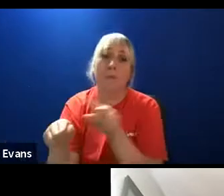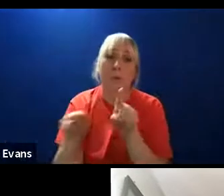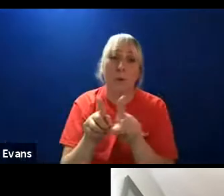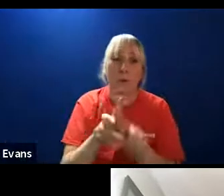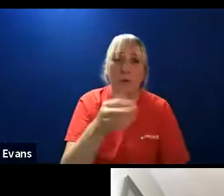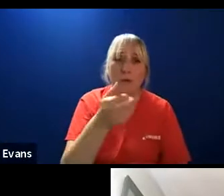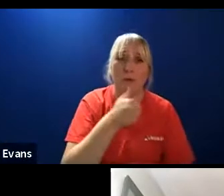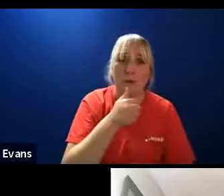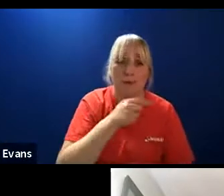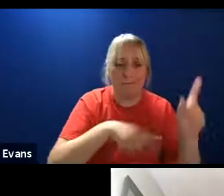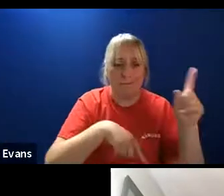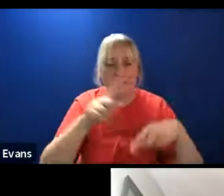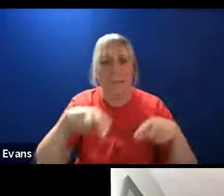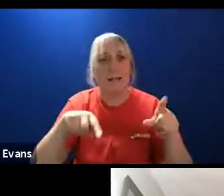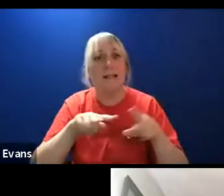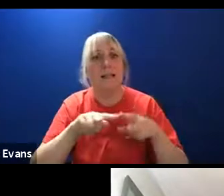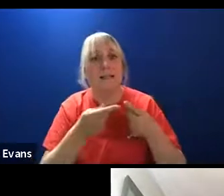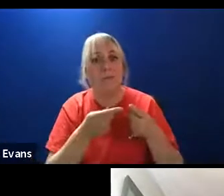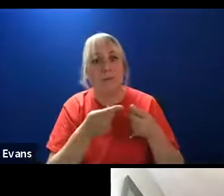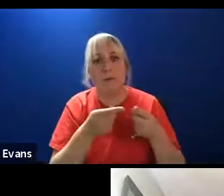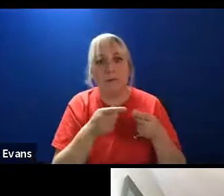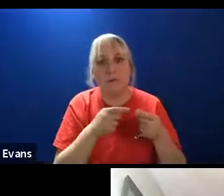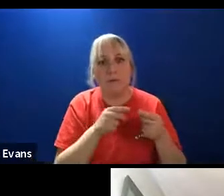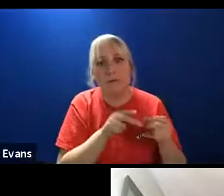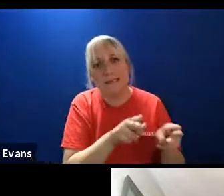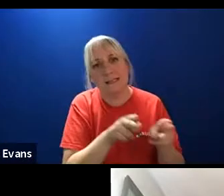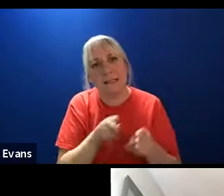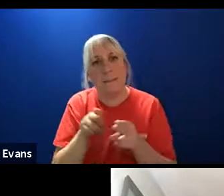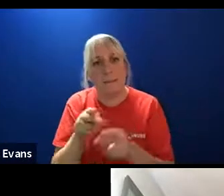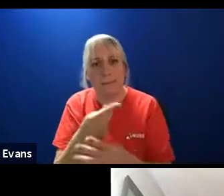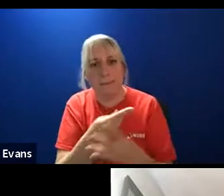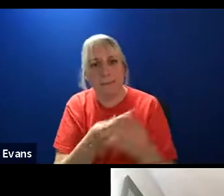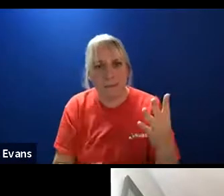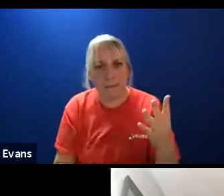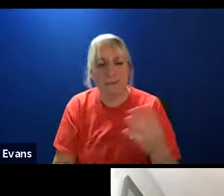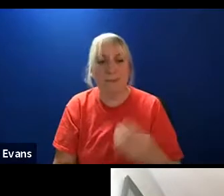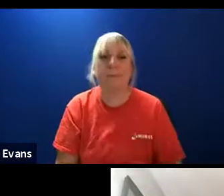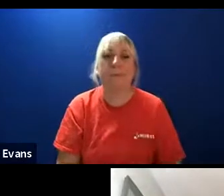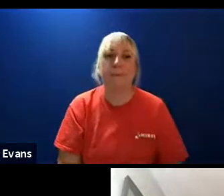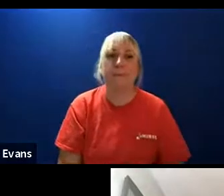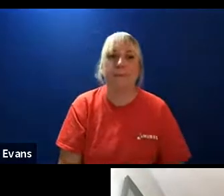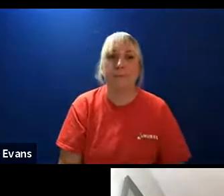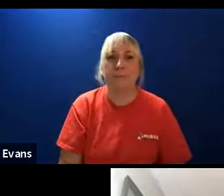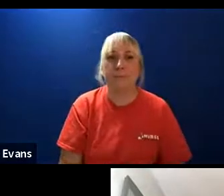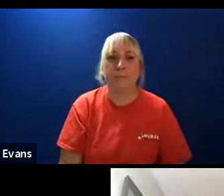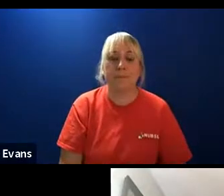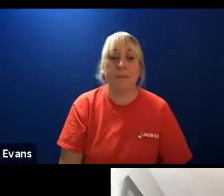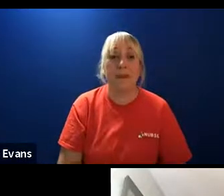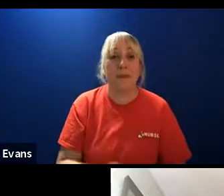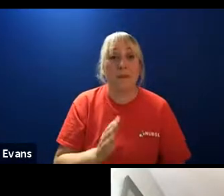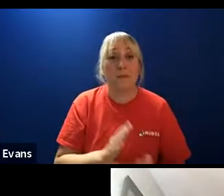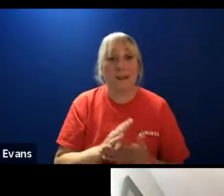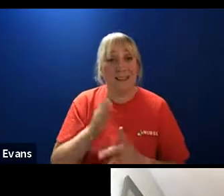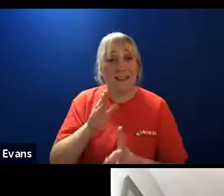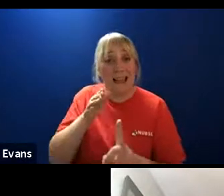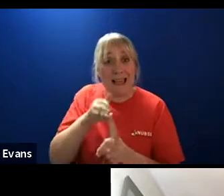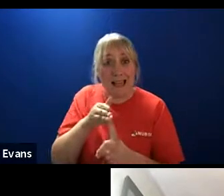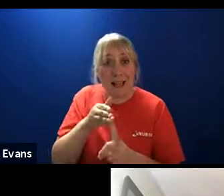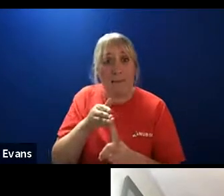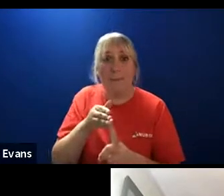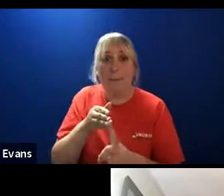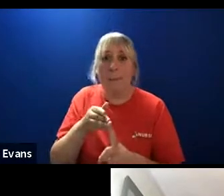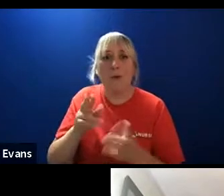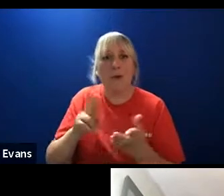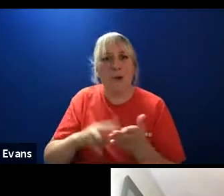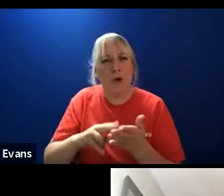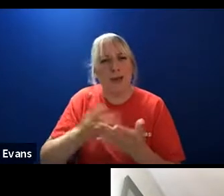using various different kinds of media. And the intention is, as Niurka said, to open schools in September, but with all of the